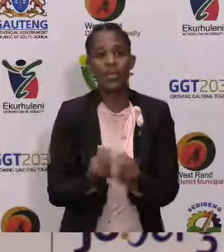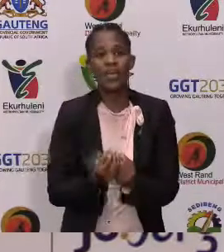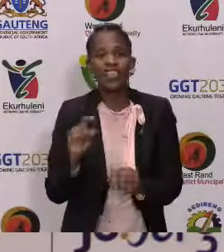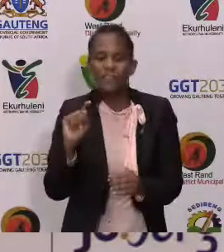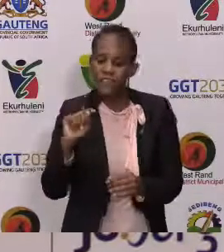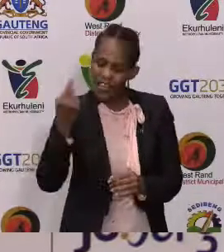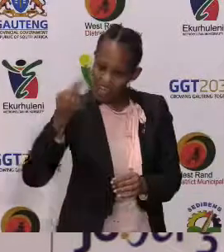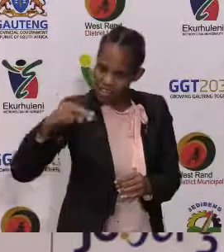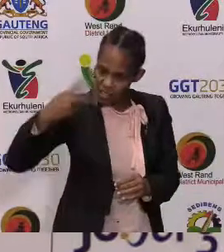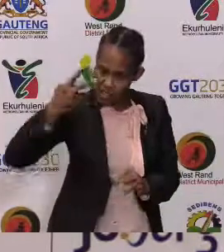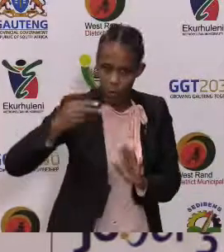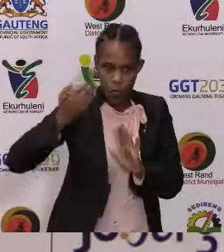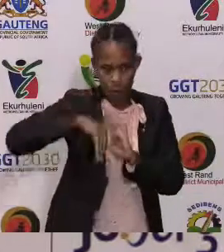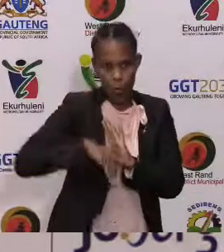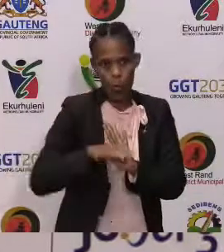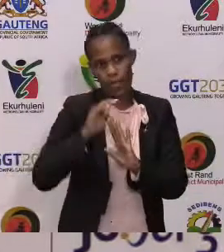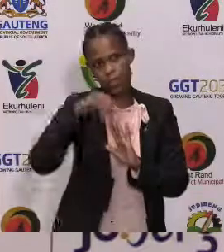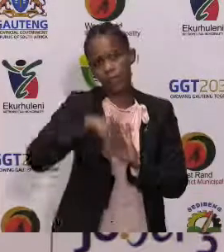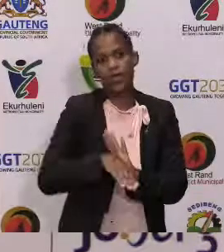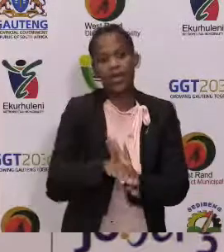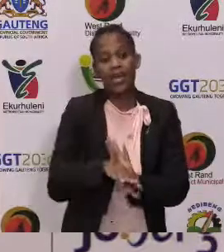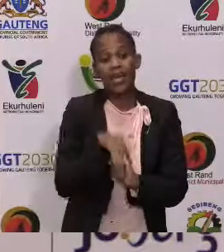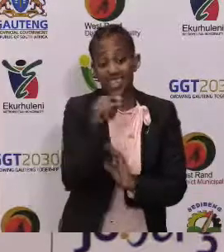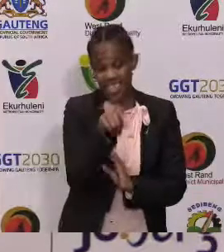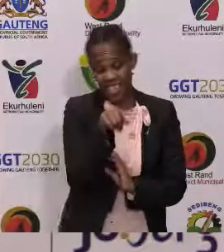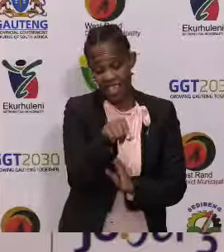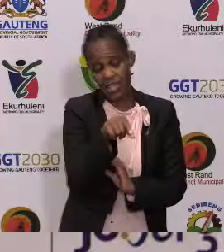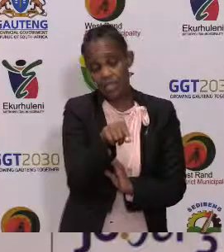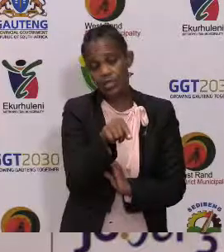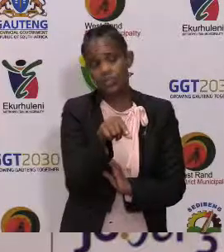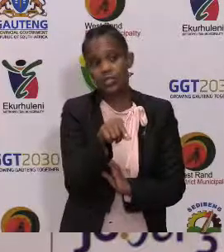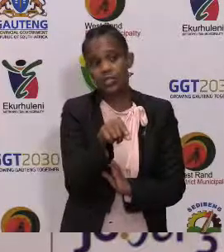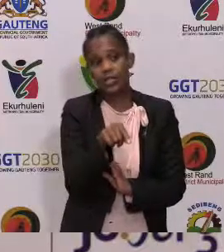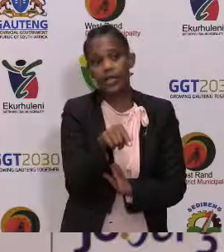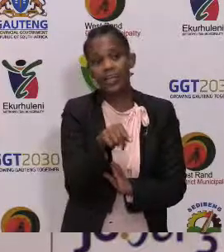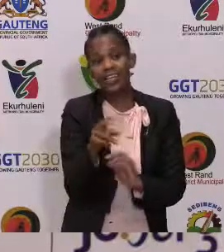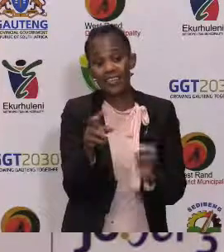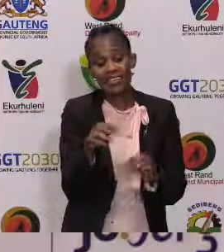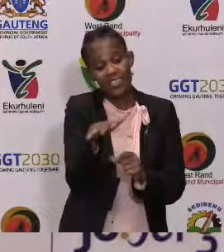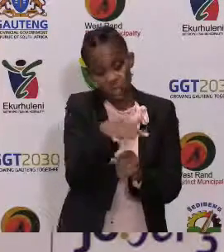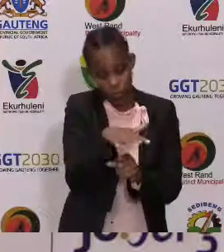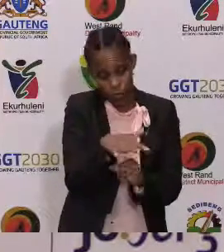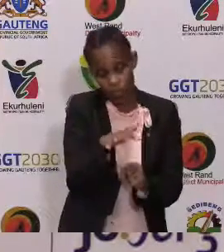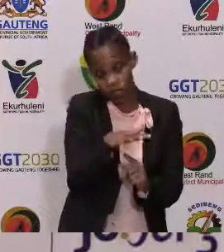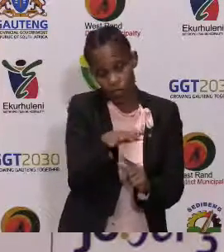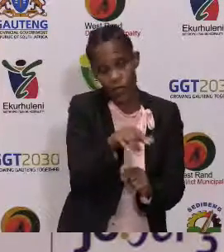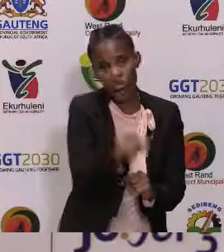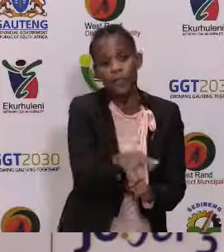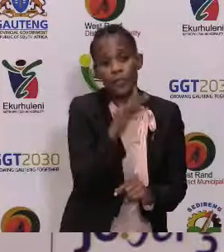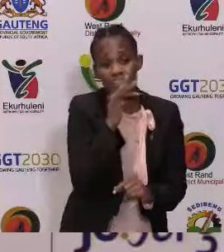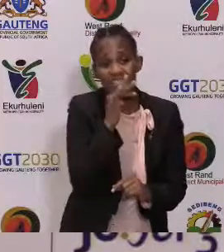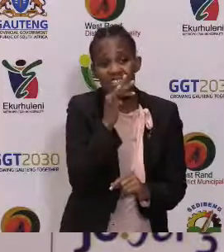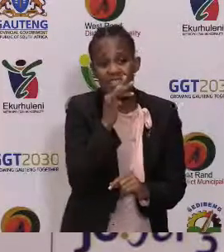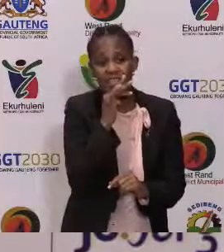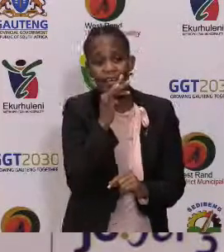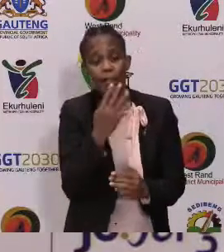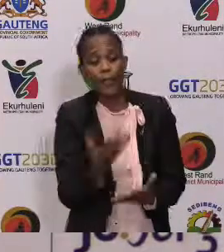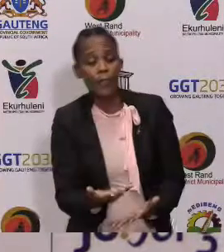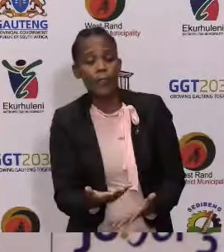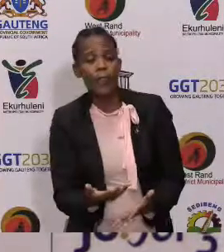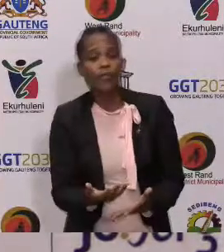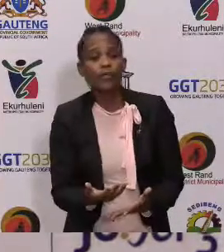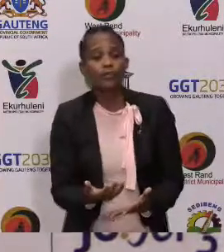first and the second wave in that kind of a situation. So that, in that sense,